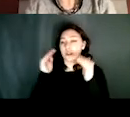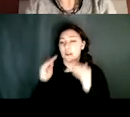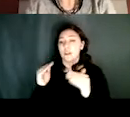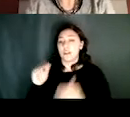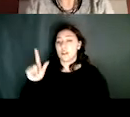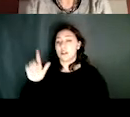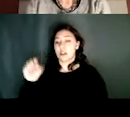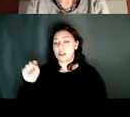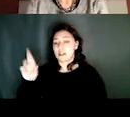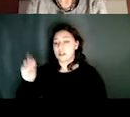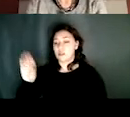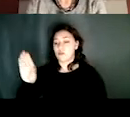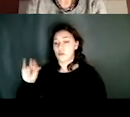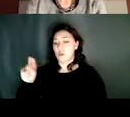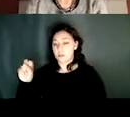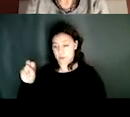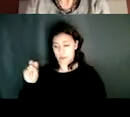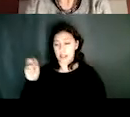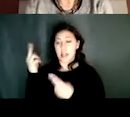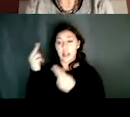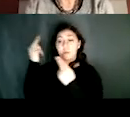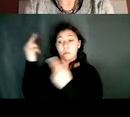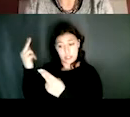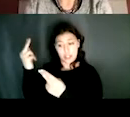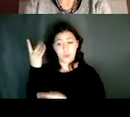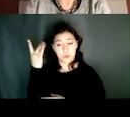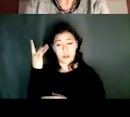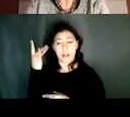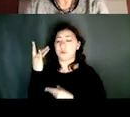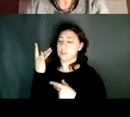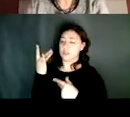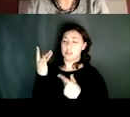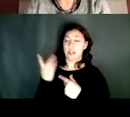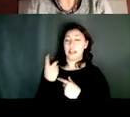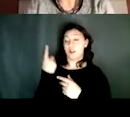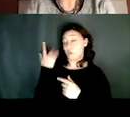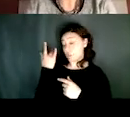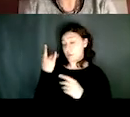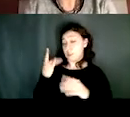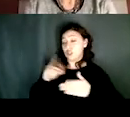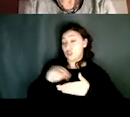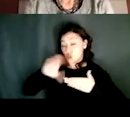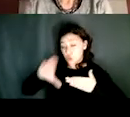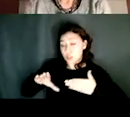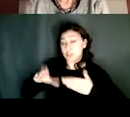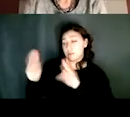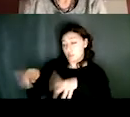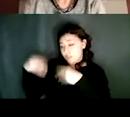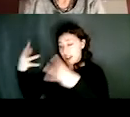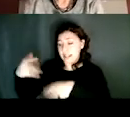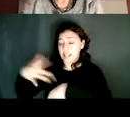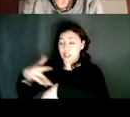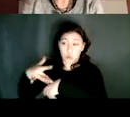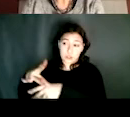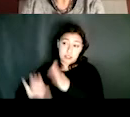as writers, Les developed a series of webinars on topics like how to write a thesis statement. He is also well